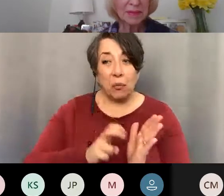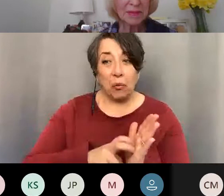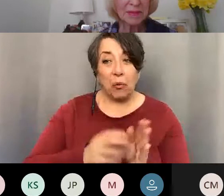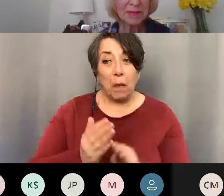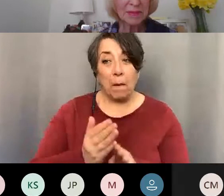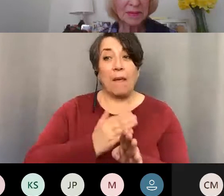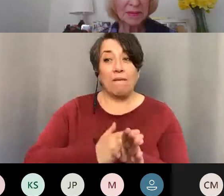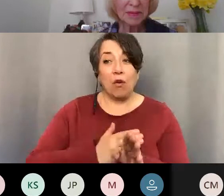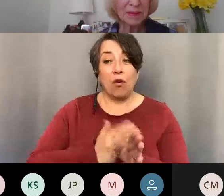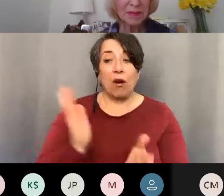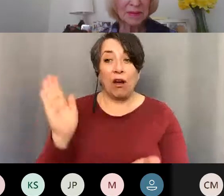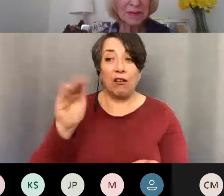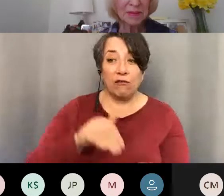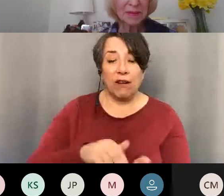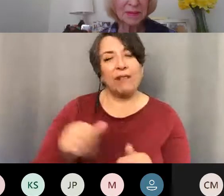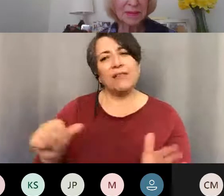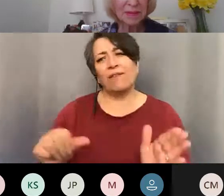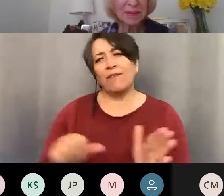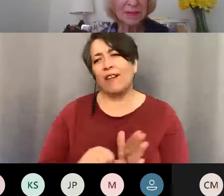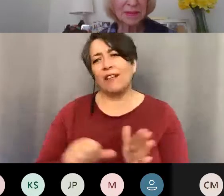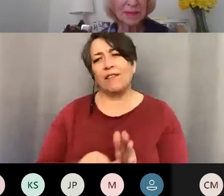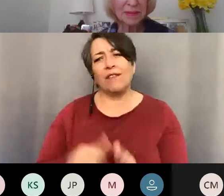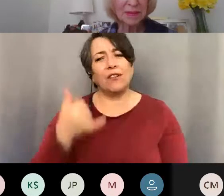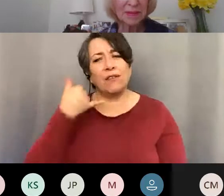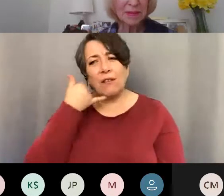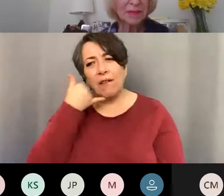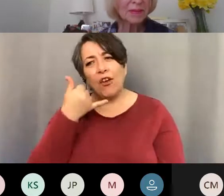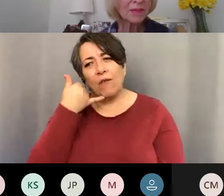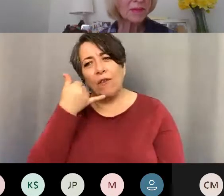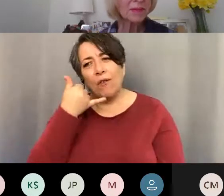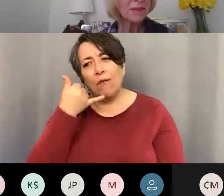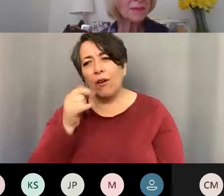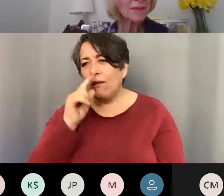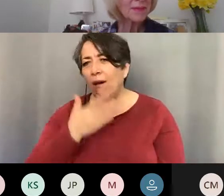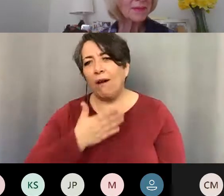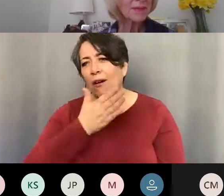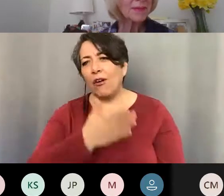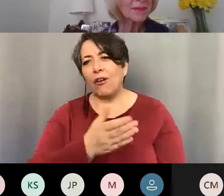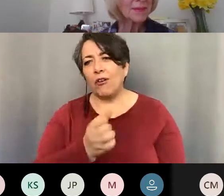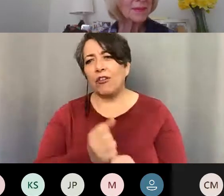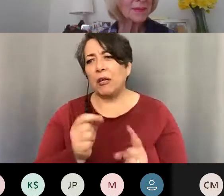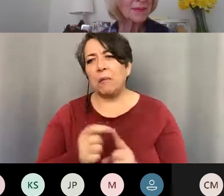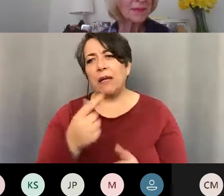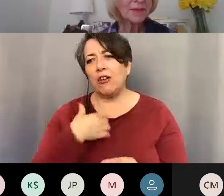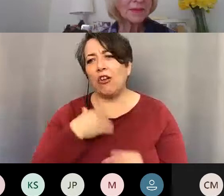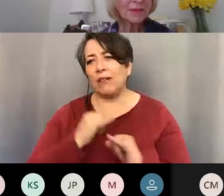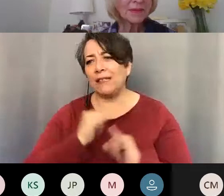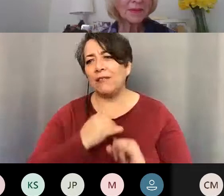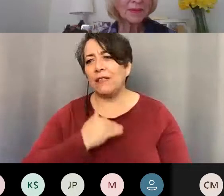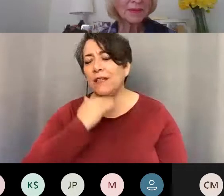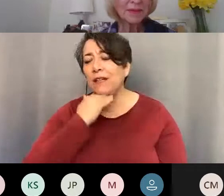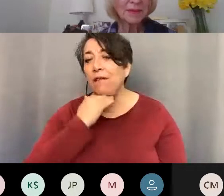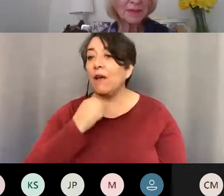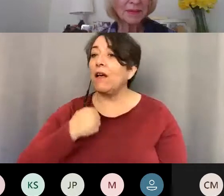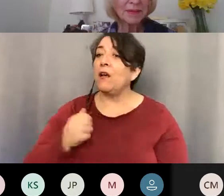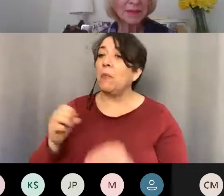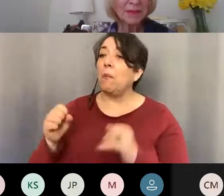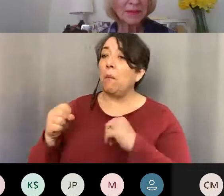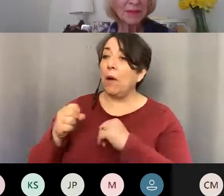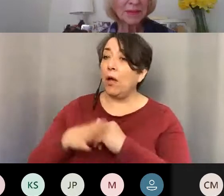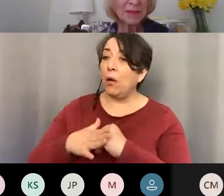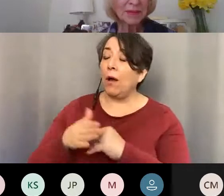Let me give you an example. My wife works full time at work, and she doesn't have the time to answer